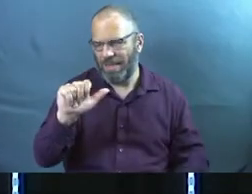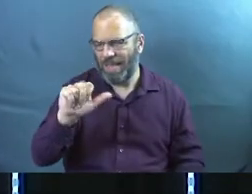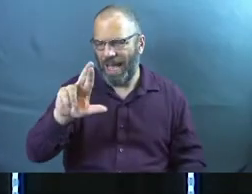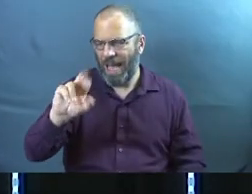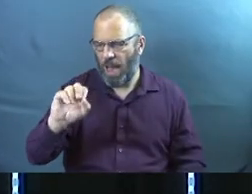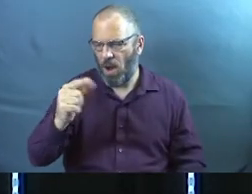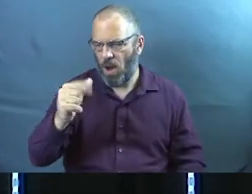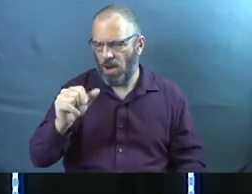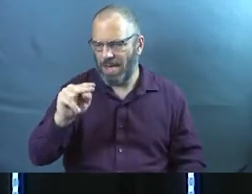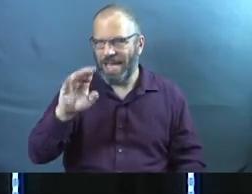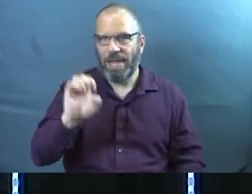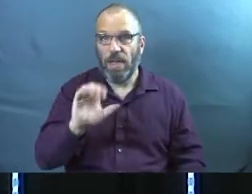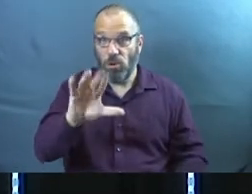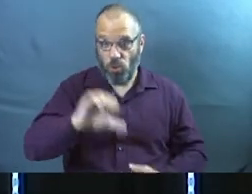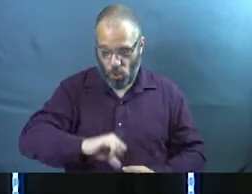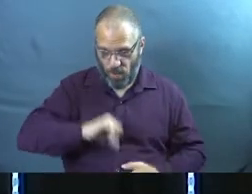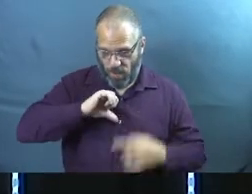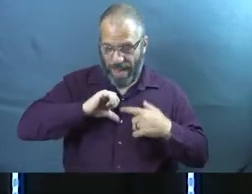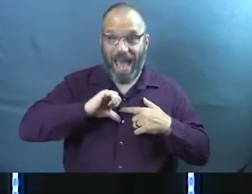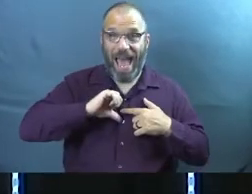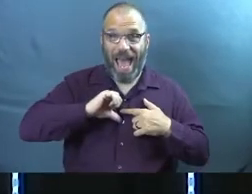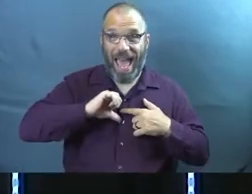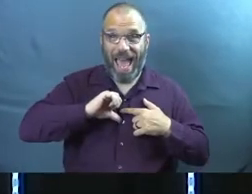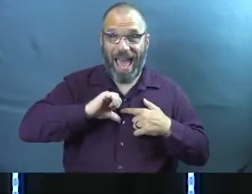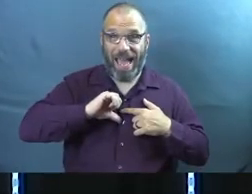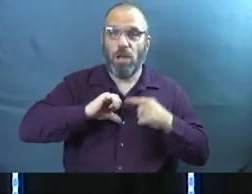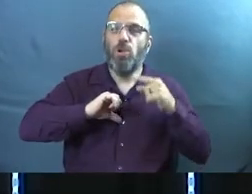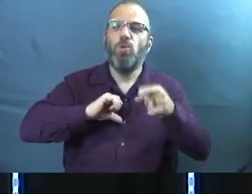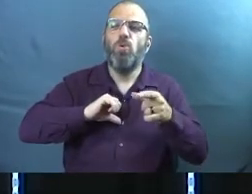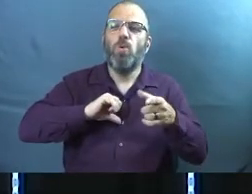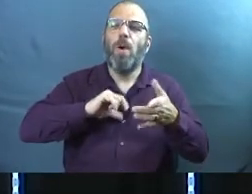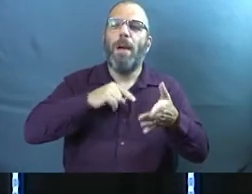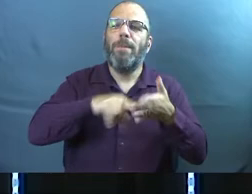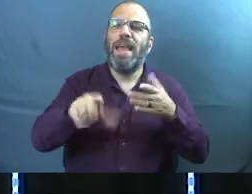We believe that in our pride that we need to pay our own way.